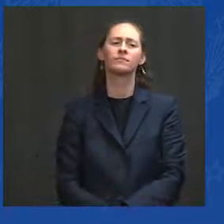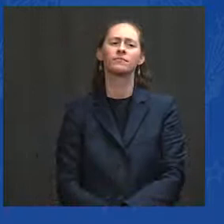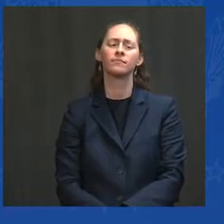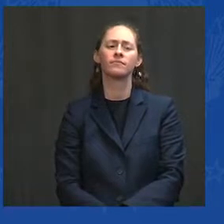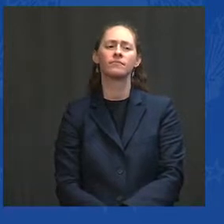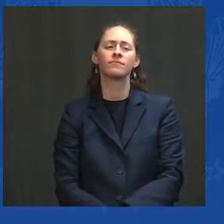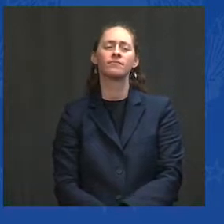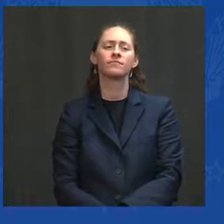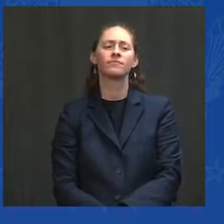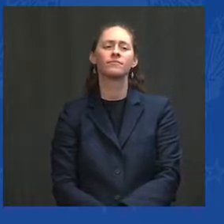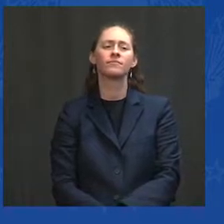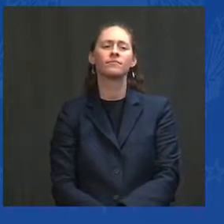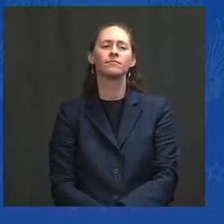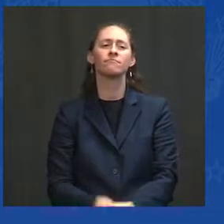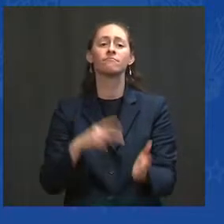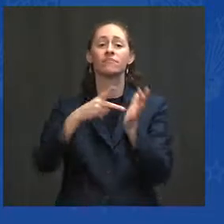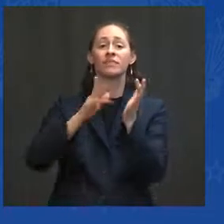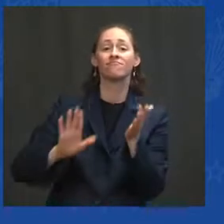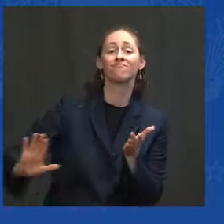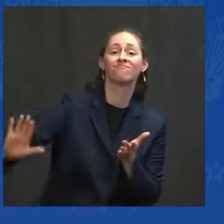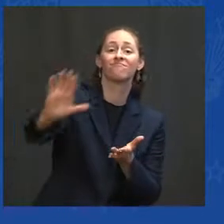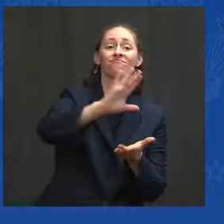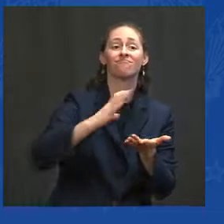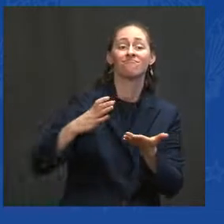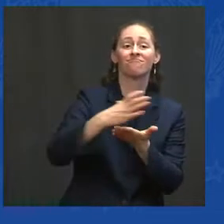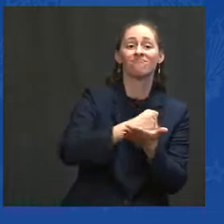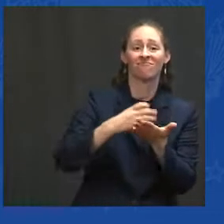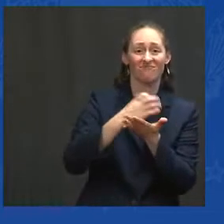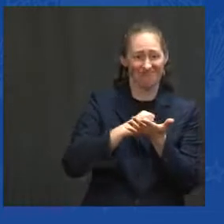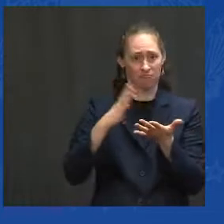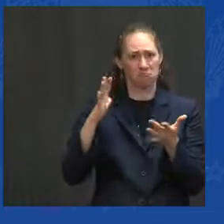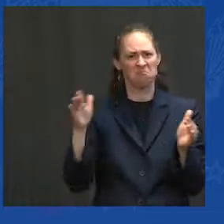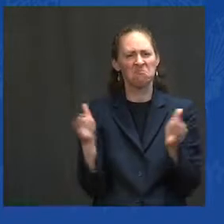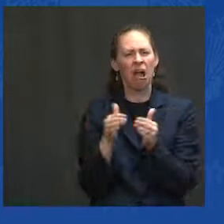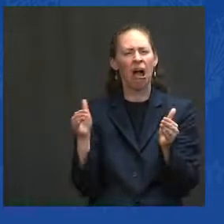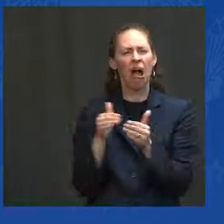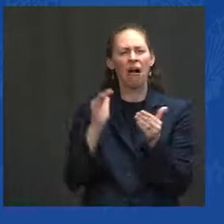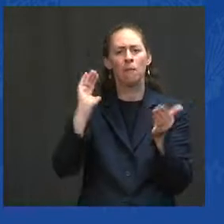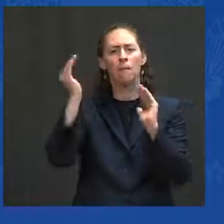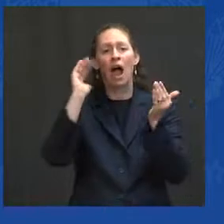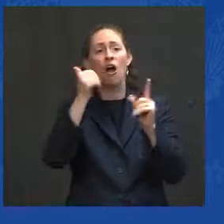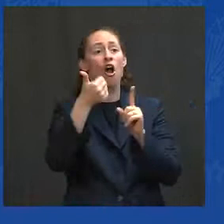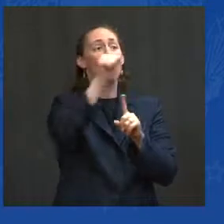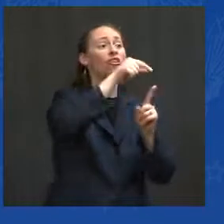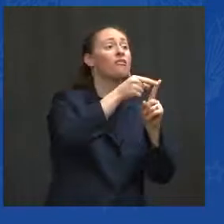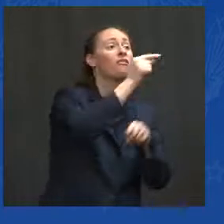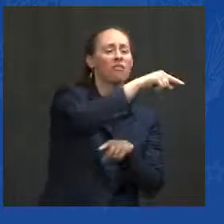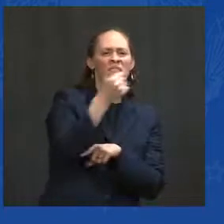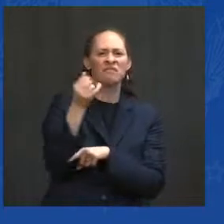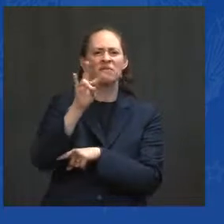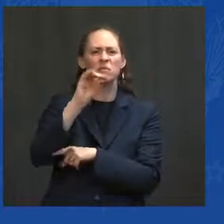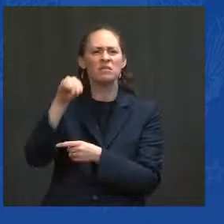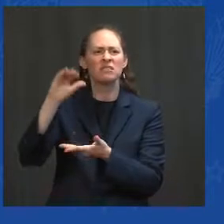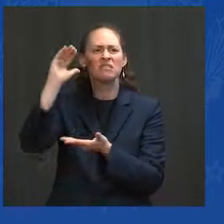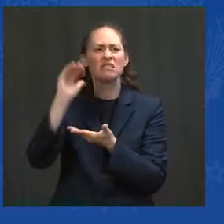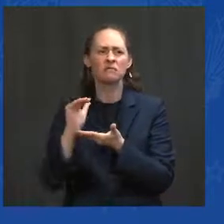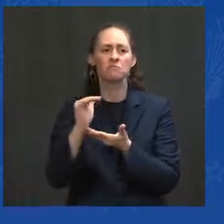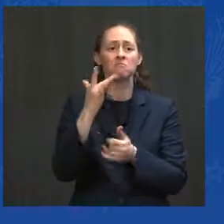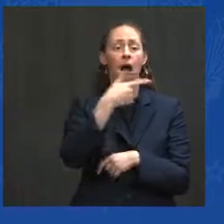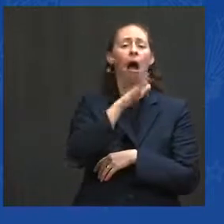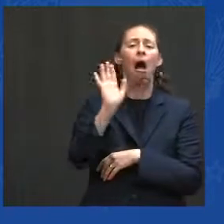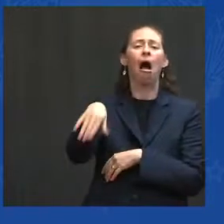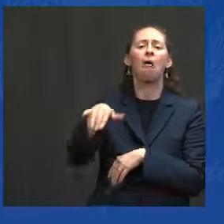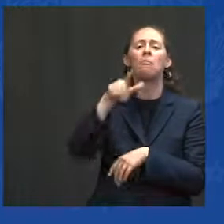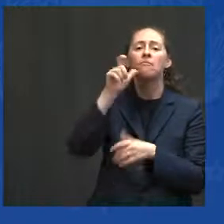advertised wages by up to 17%. And as competition decreases, businesses don't feel the pressure to innovate or invest